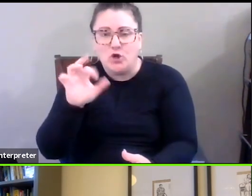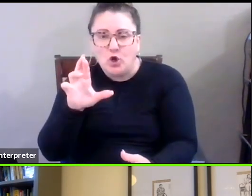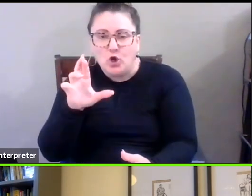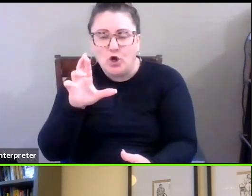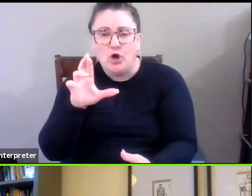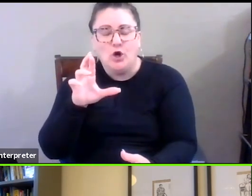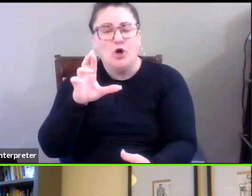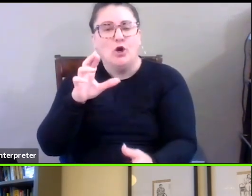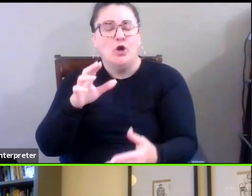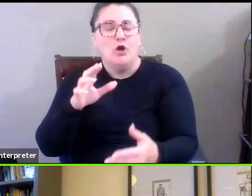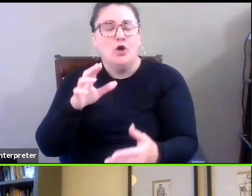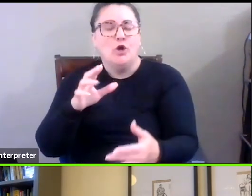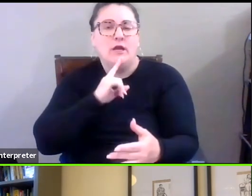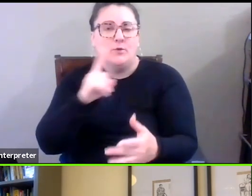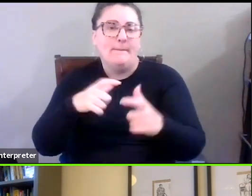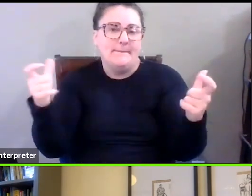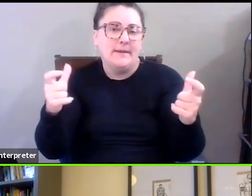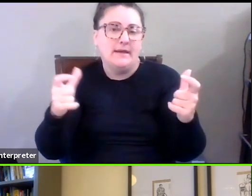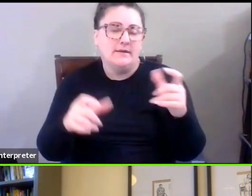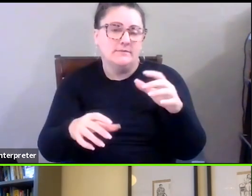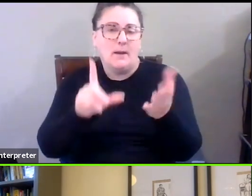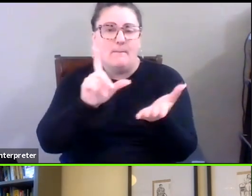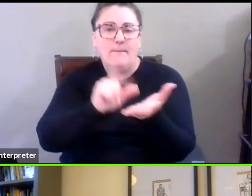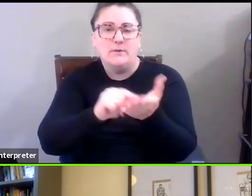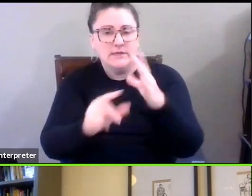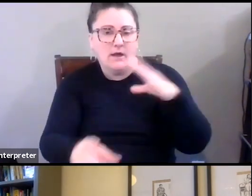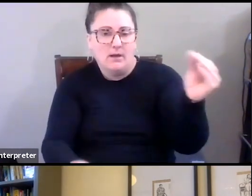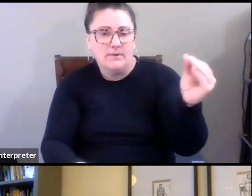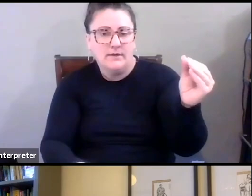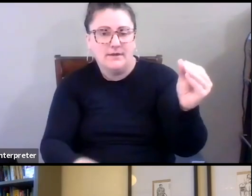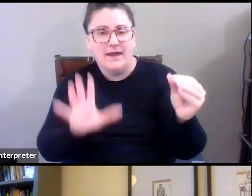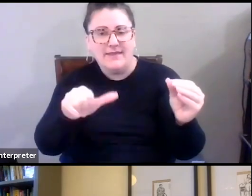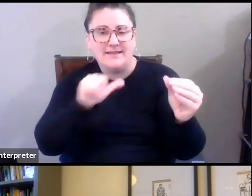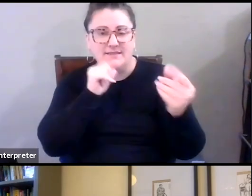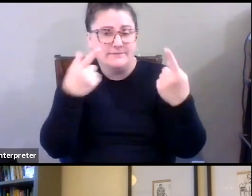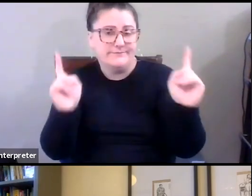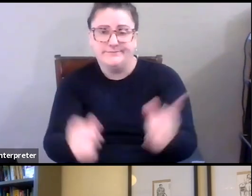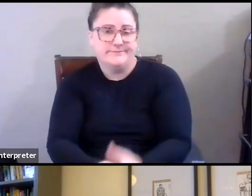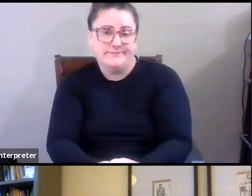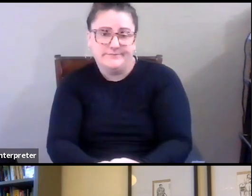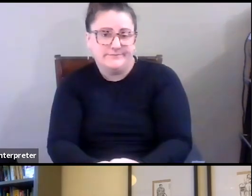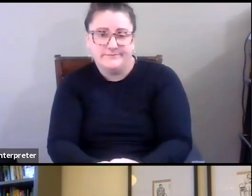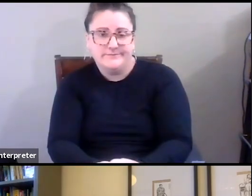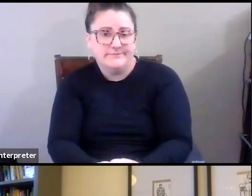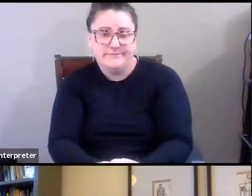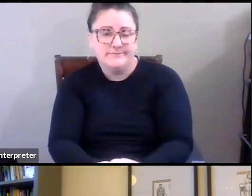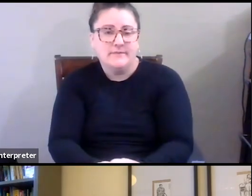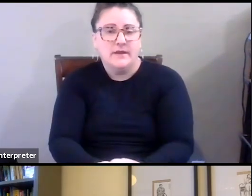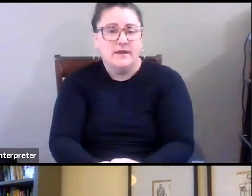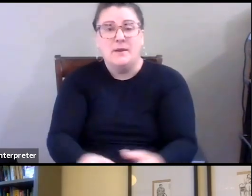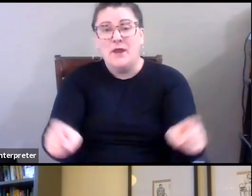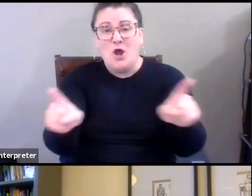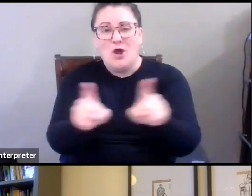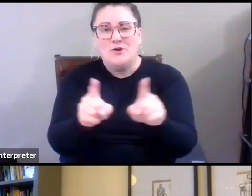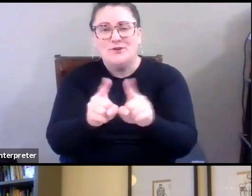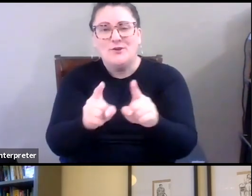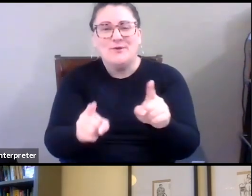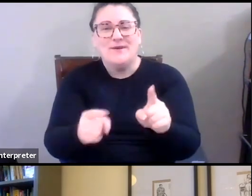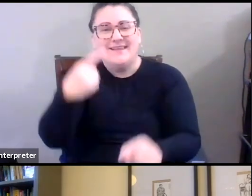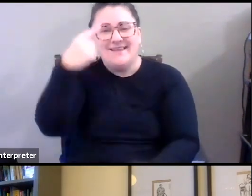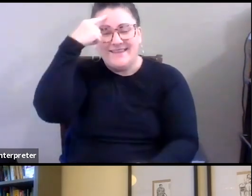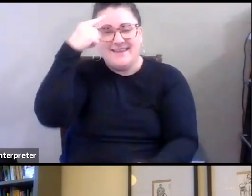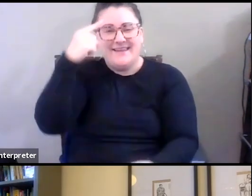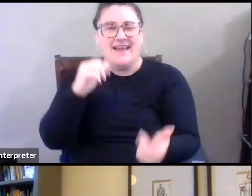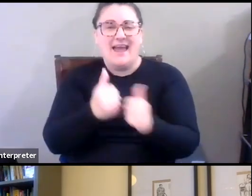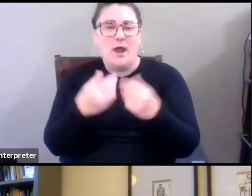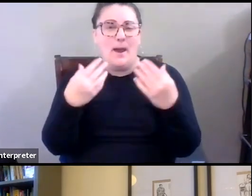houses. That's mm-hmm. not gonna cut it, folks. Mm-hmm. You know what, that also, Monique, that made me think of the way that our